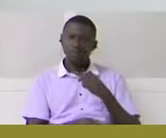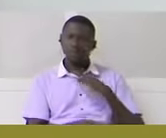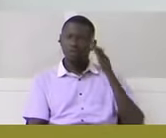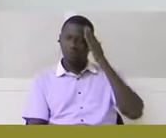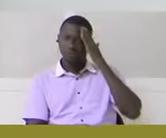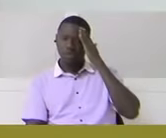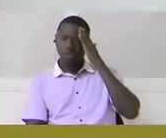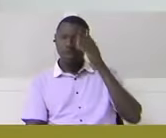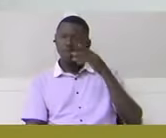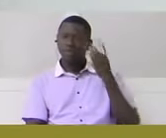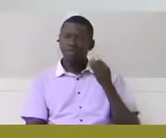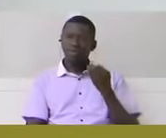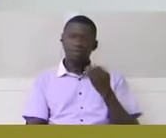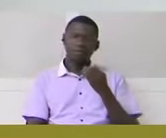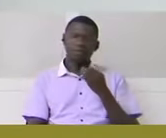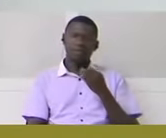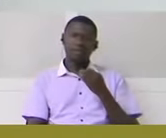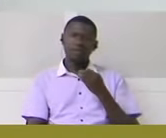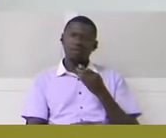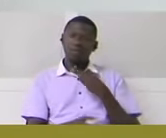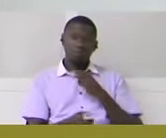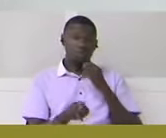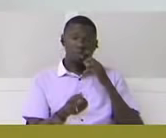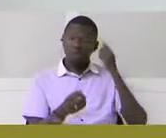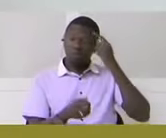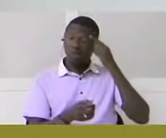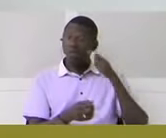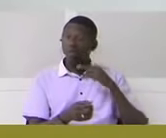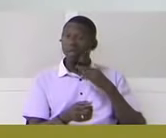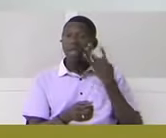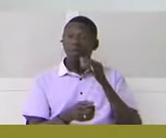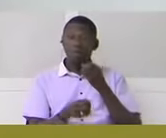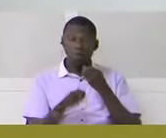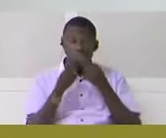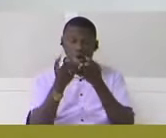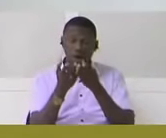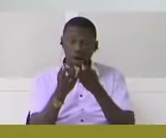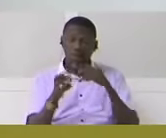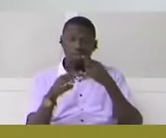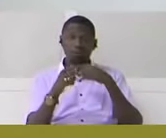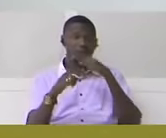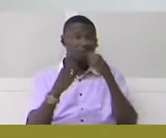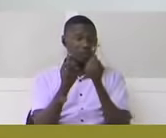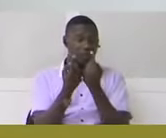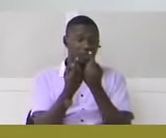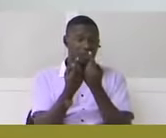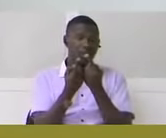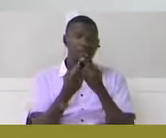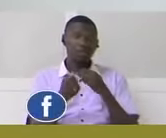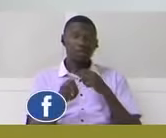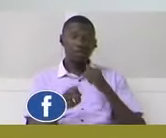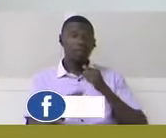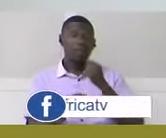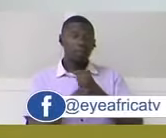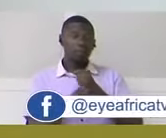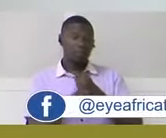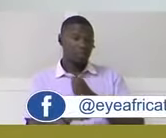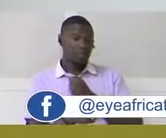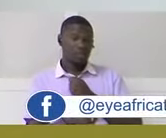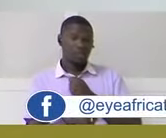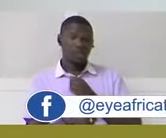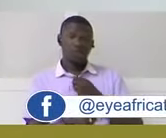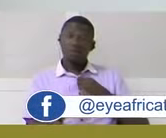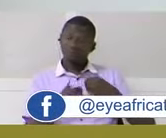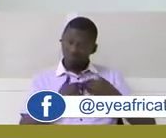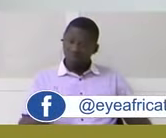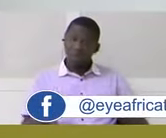problem? People suggest to him, of course. Ibe sila nola mola nyadi le. Ibe ini member do gola. Kafu ko yemiro le sotai buru me anongo abe kolea le zabu.